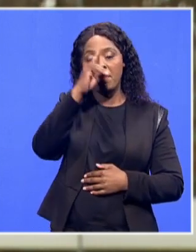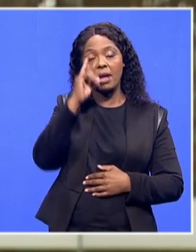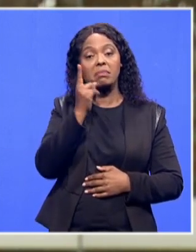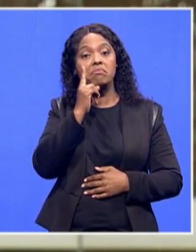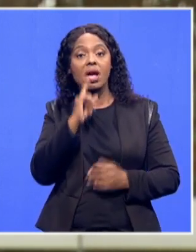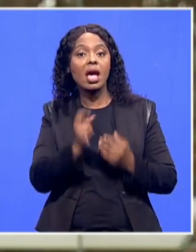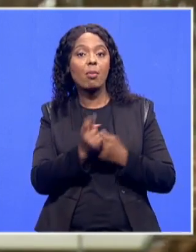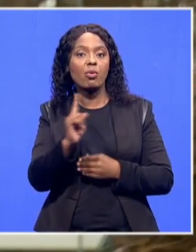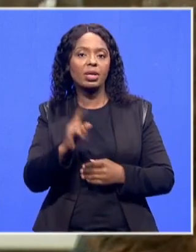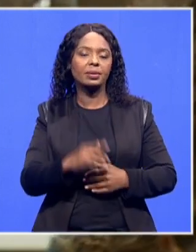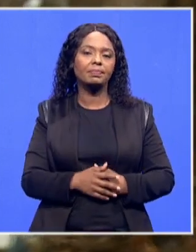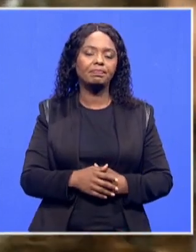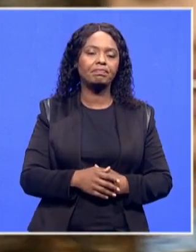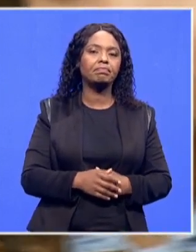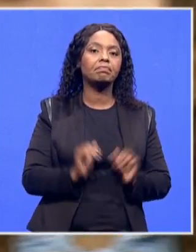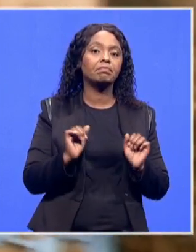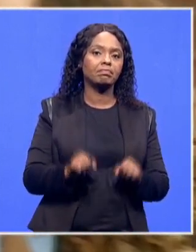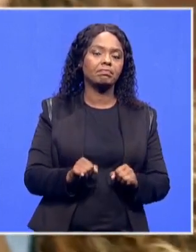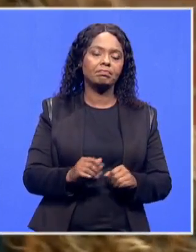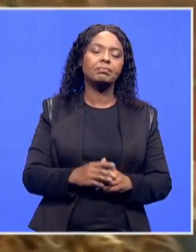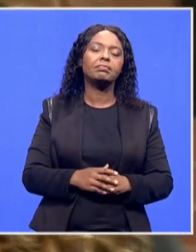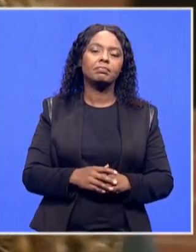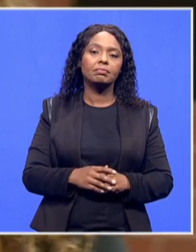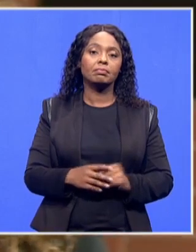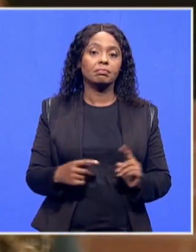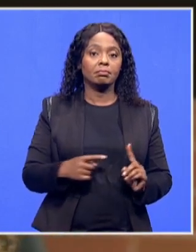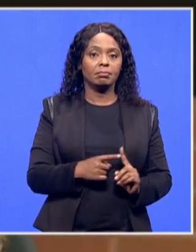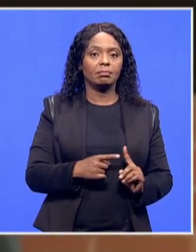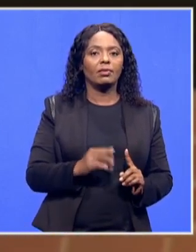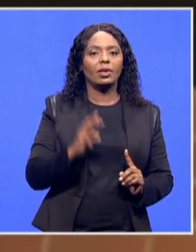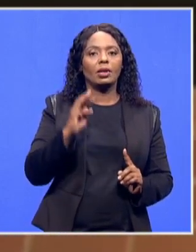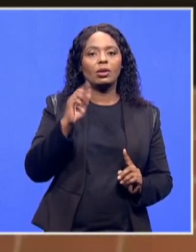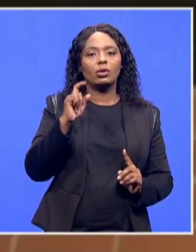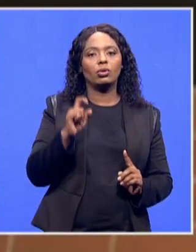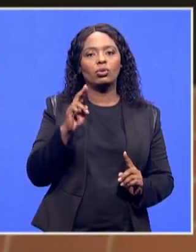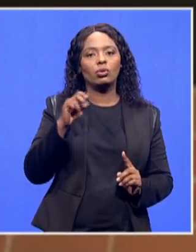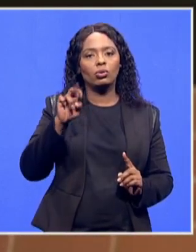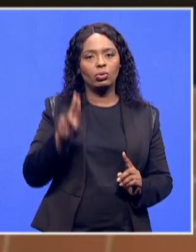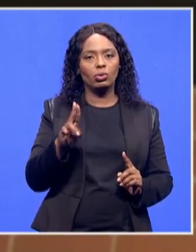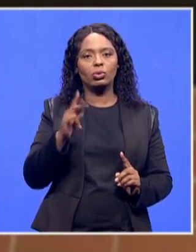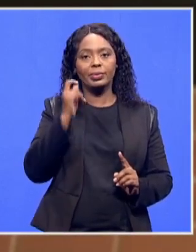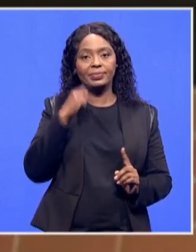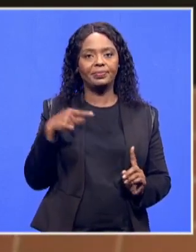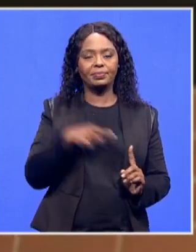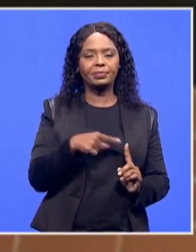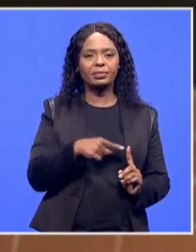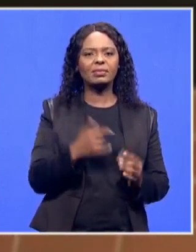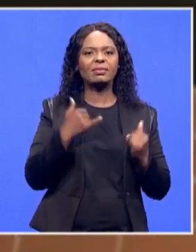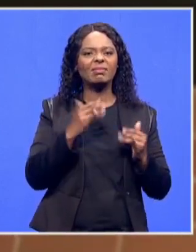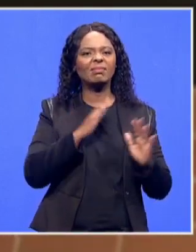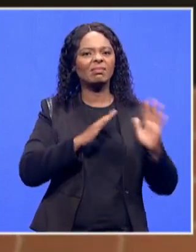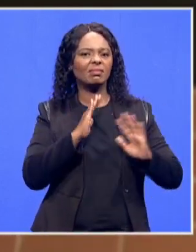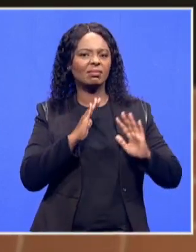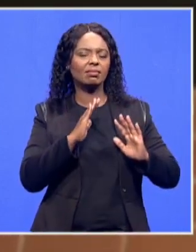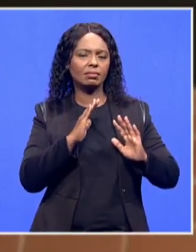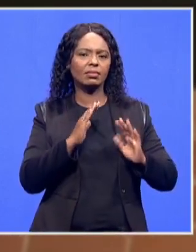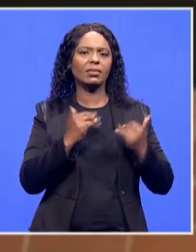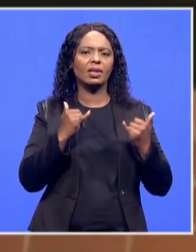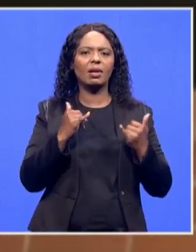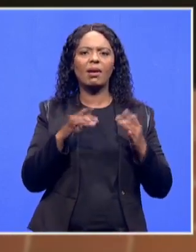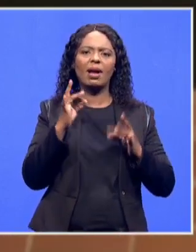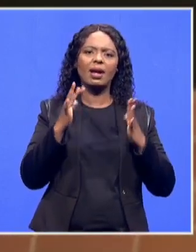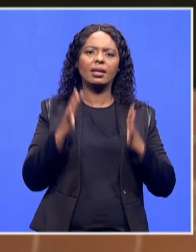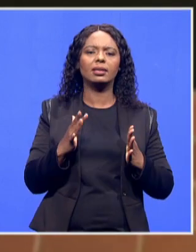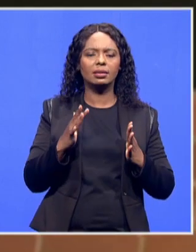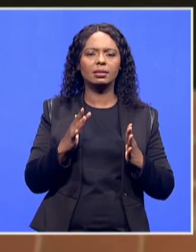Well, Desiree, there you have it. Mr. Xulu, legal analyst there, talking to us about what could possibly happen